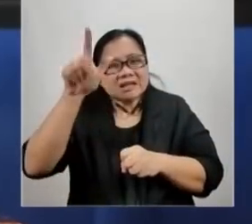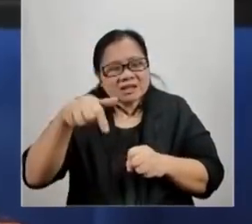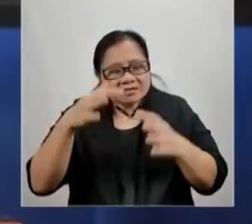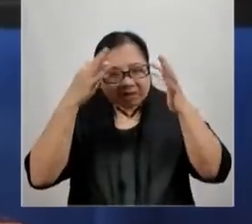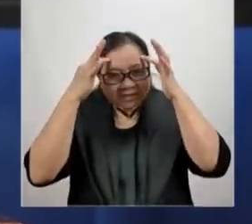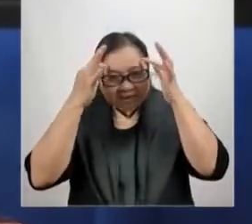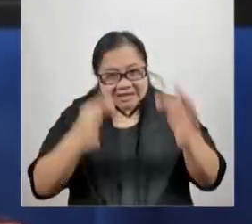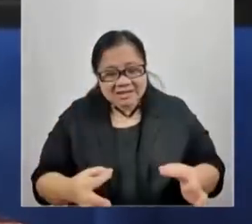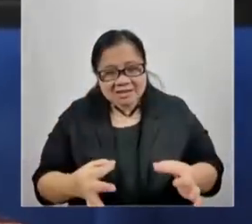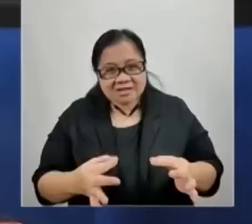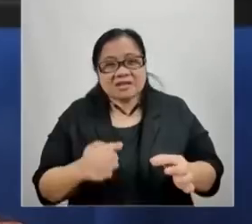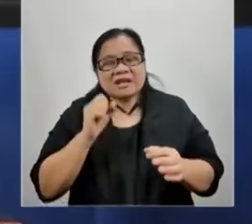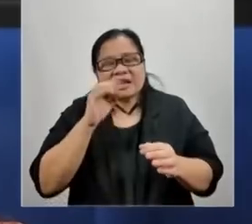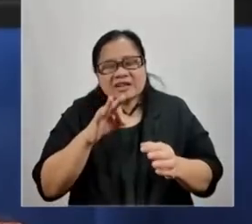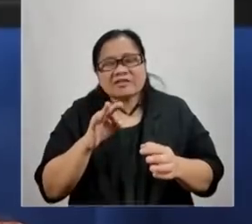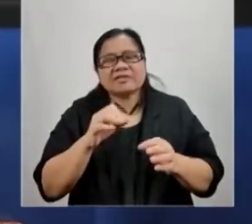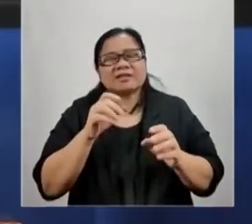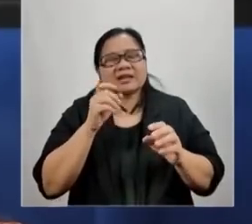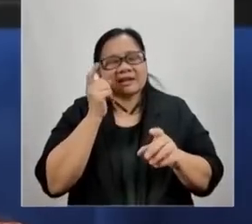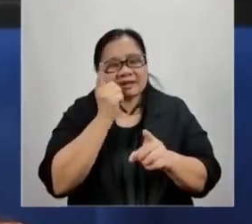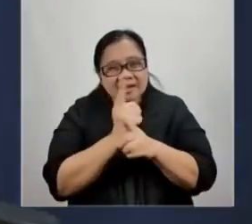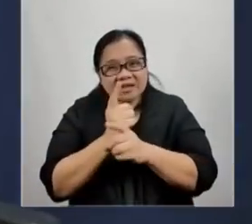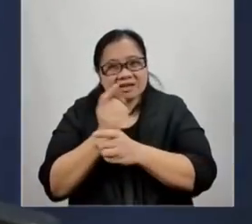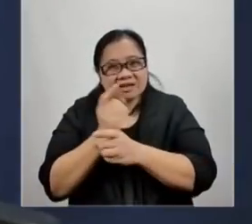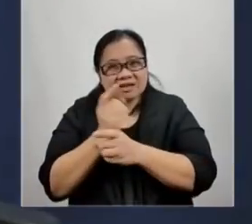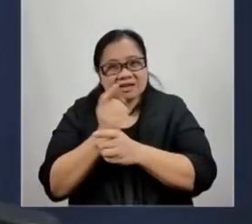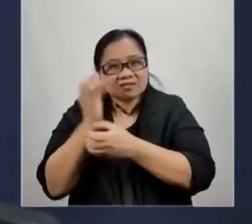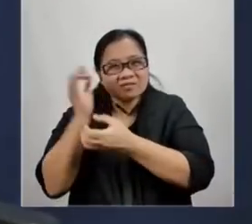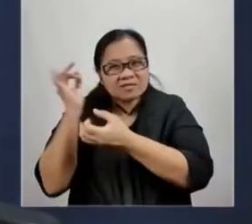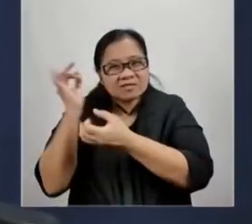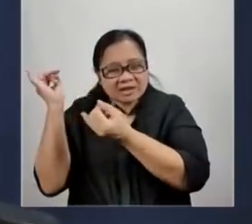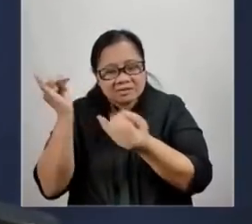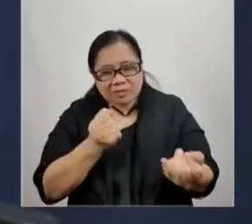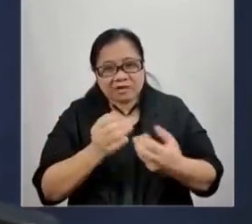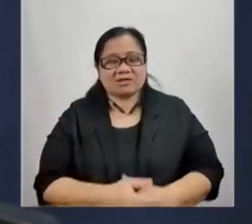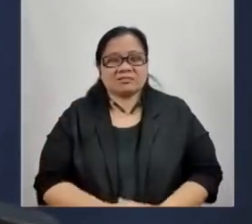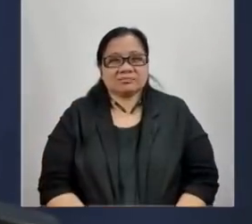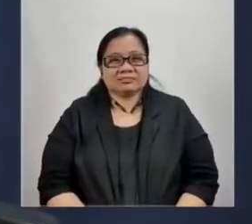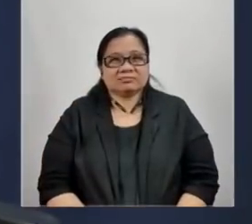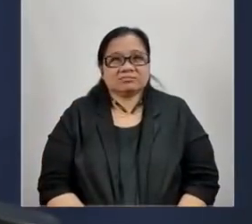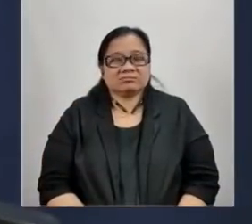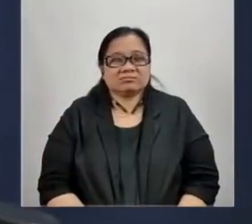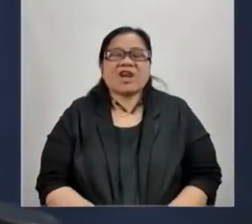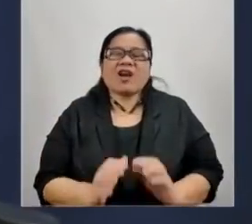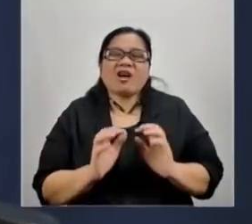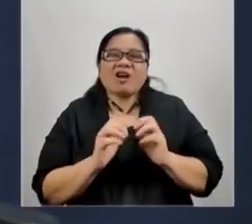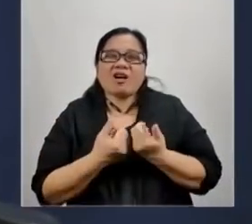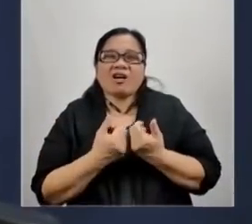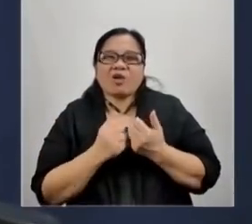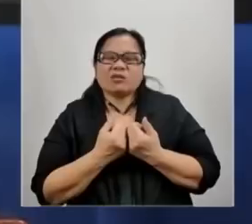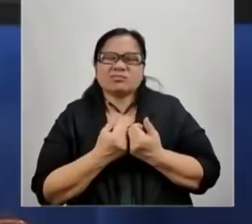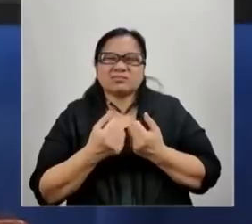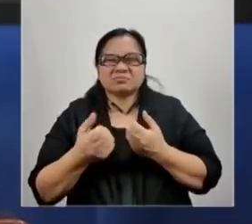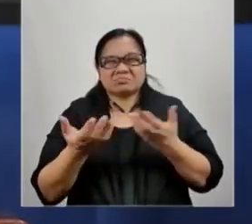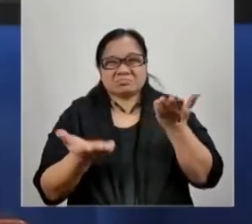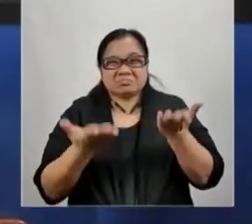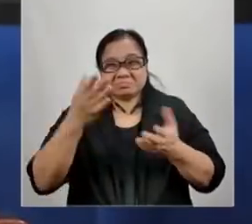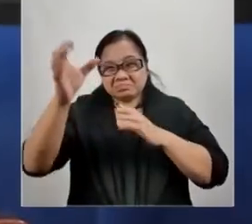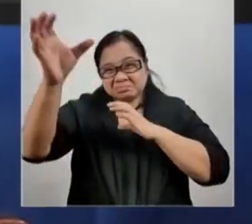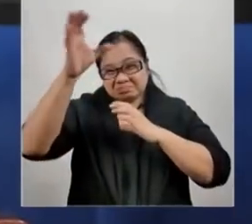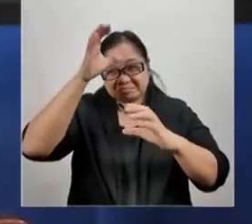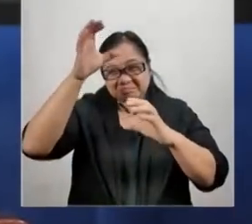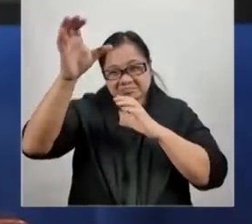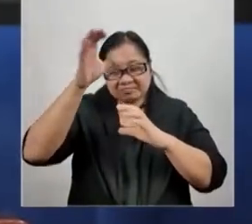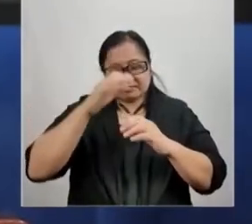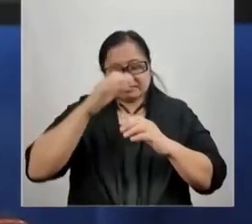actually warranted. So, would you say posible hong miscommunication ito? No. You don't